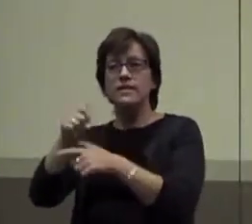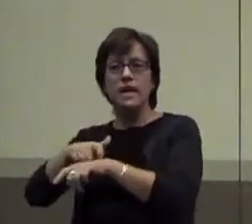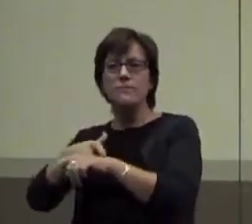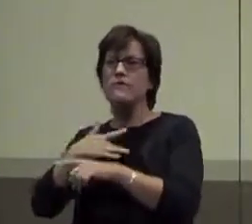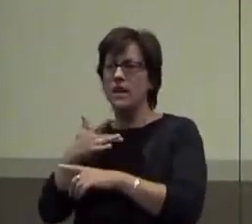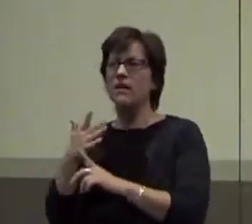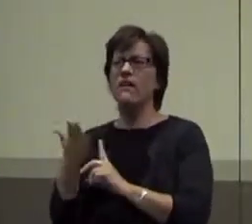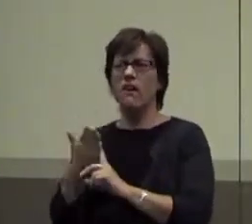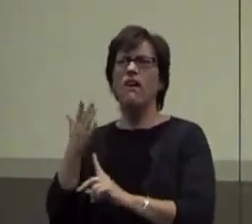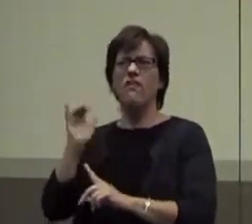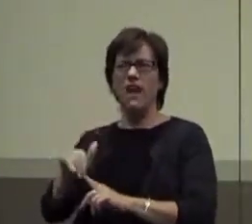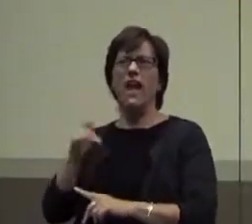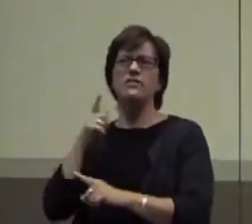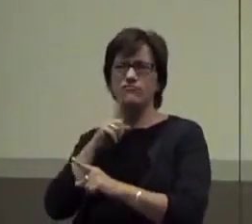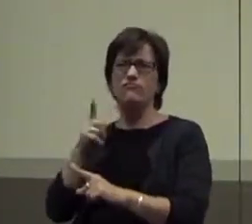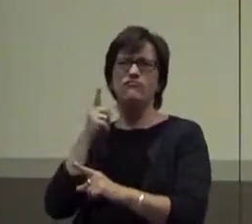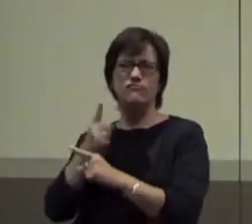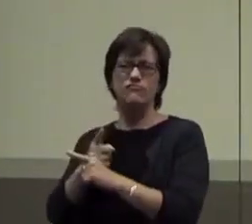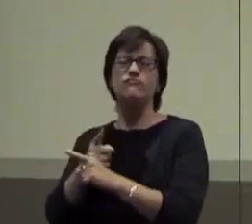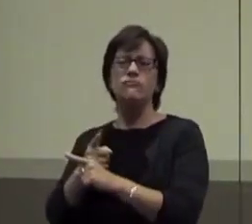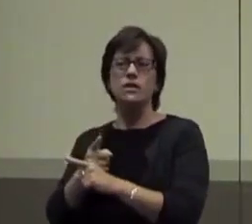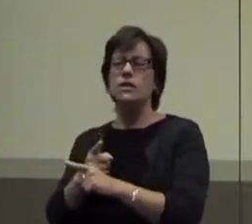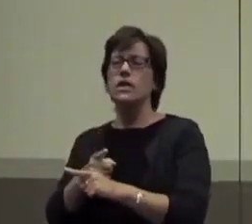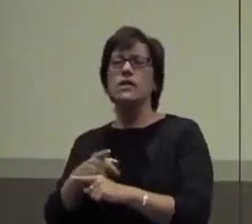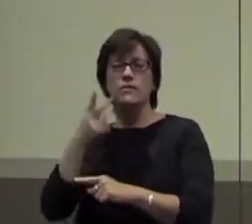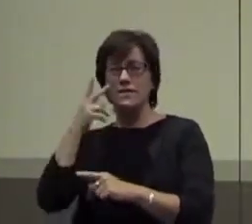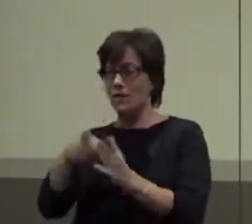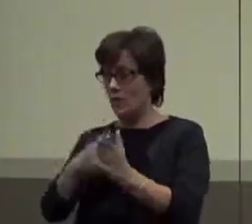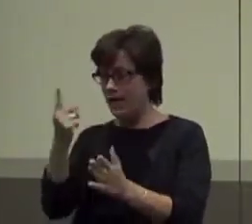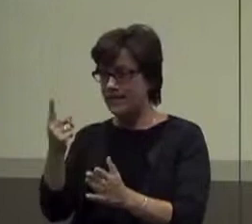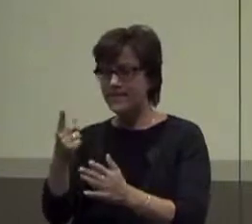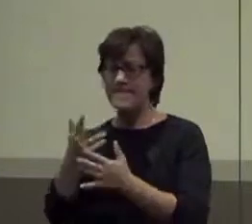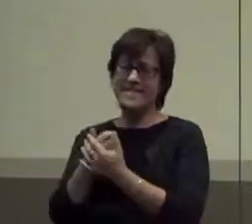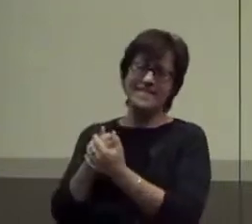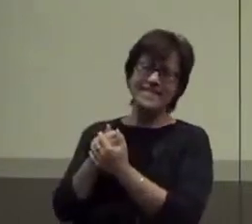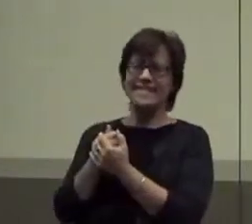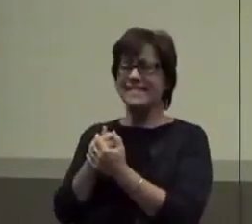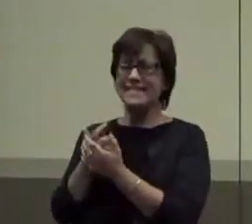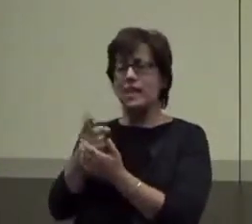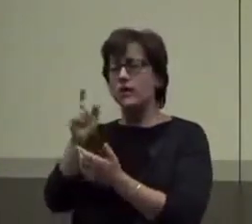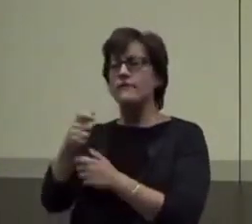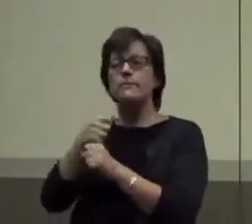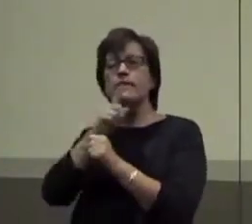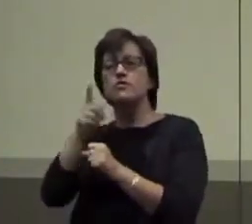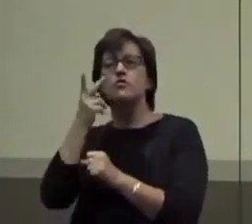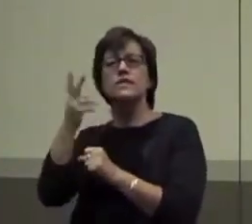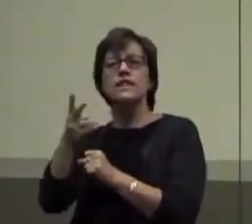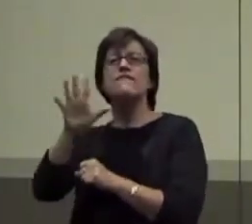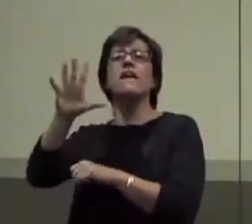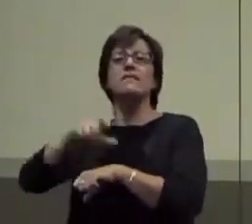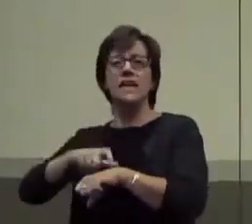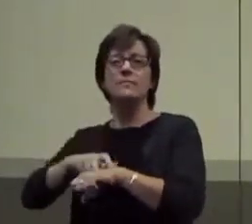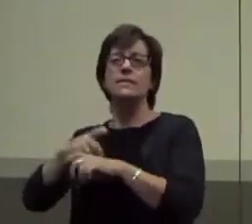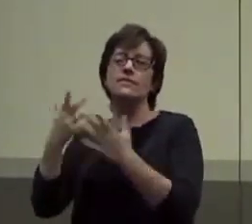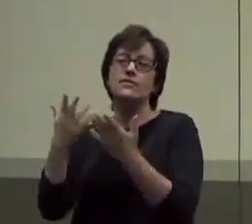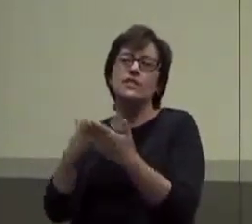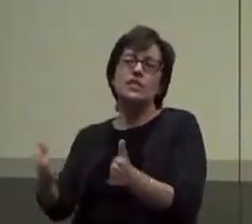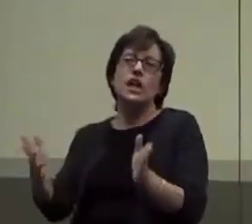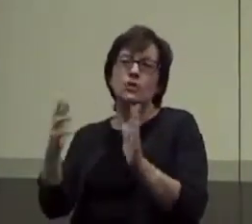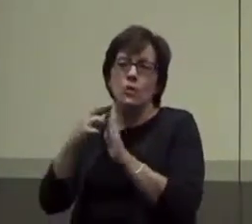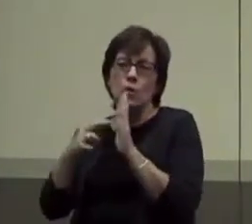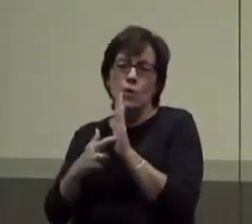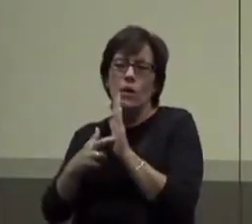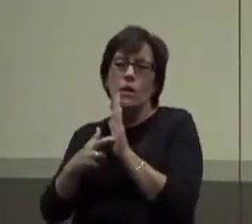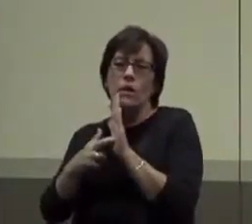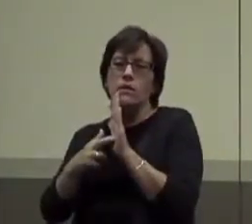sit there for 20 minutes we only see it once, it's kind of like, shucks, we need to make sure we see it 5 times. And that's kind of the unwritten rule that we guide